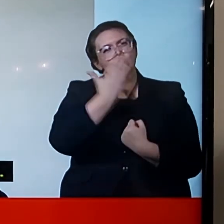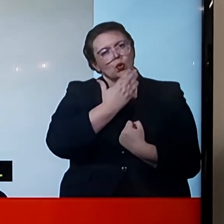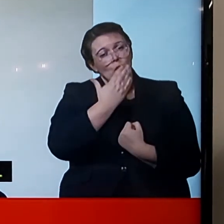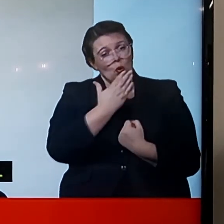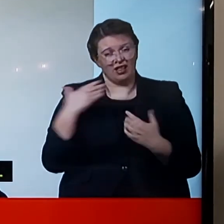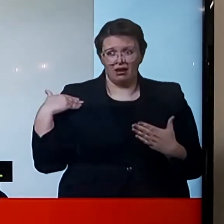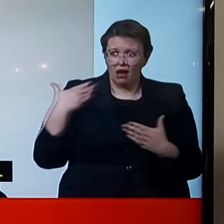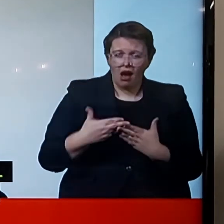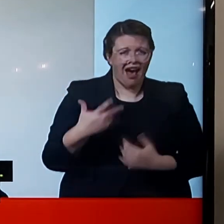got so much good news today, how are you?